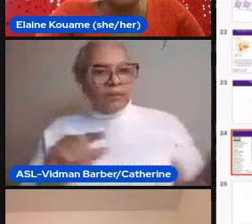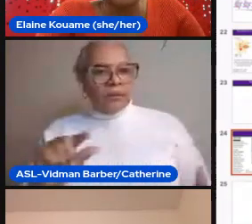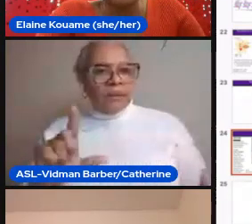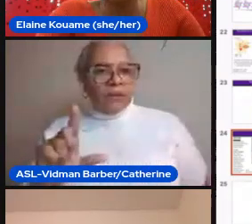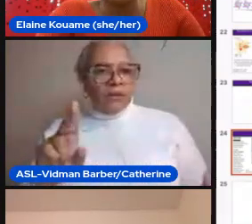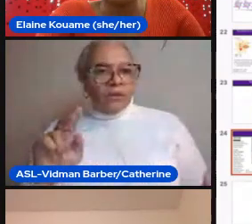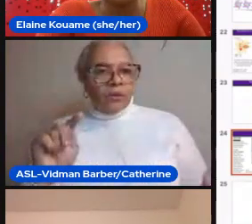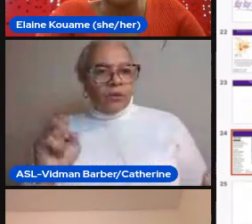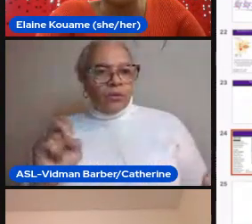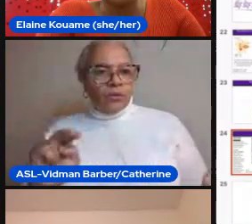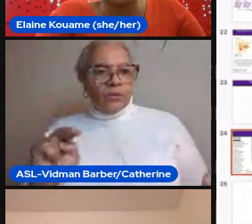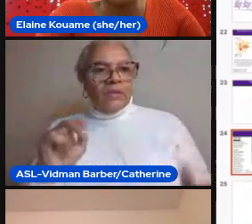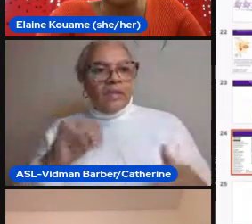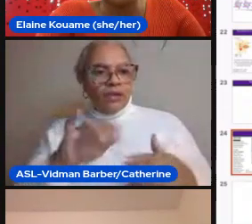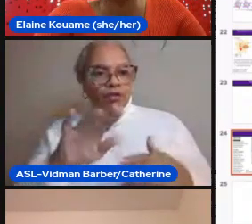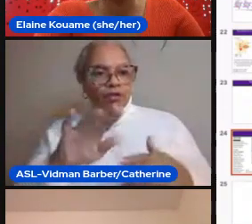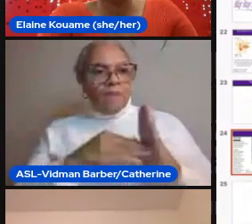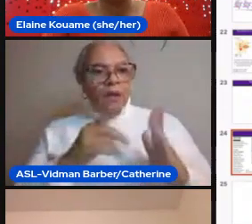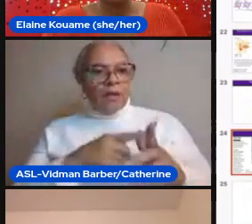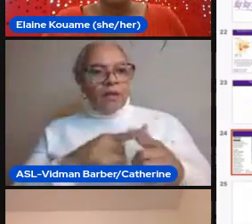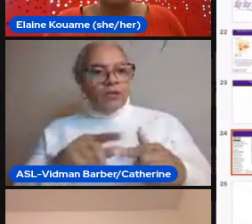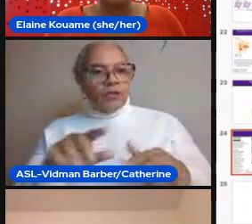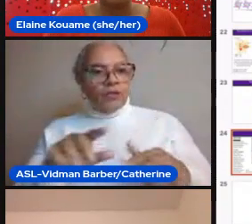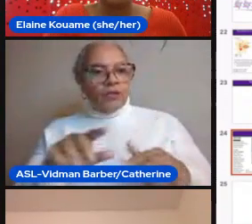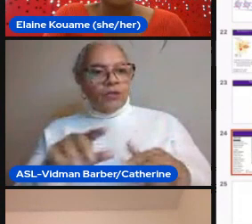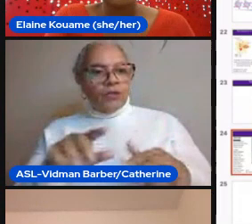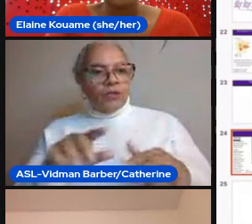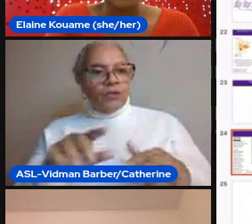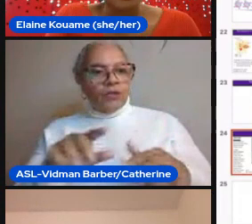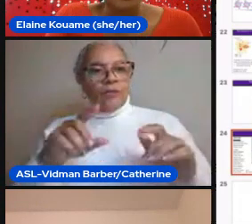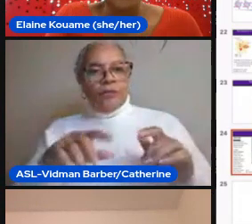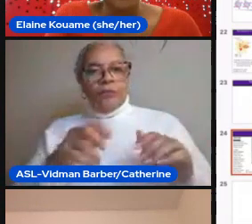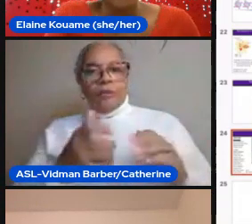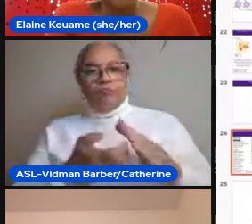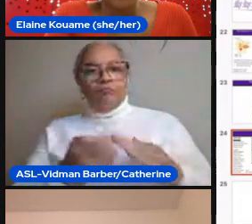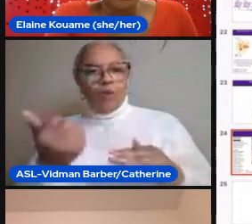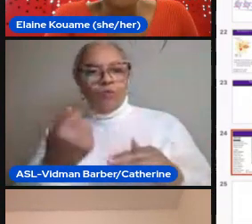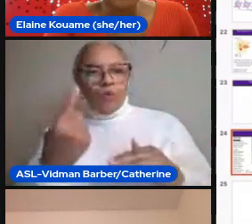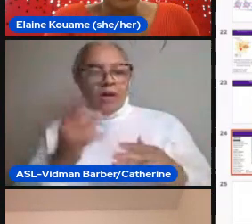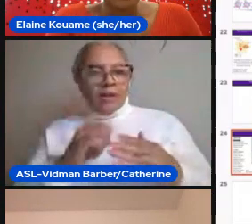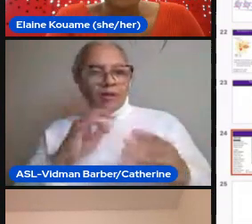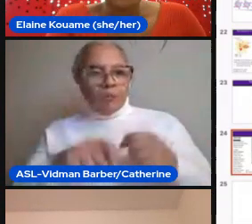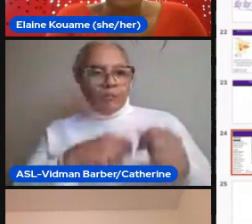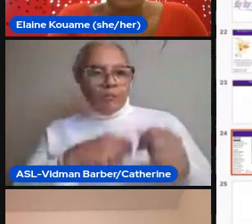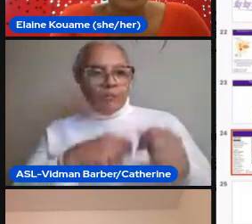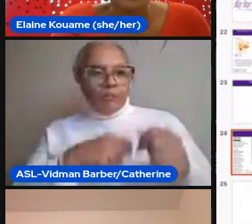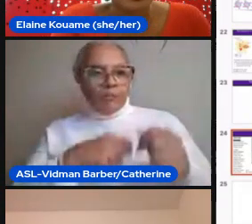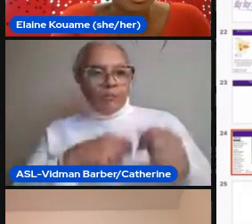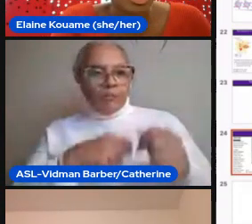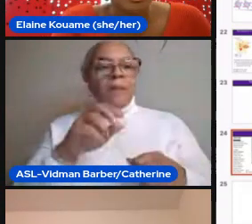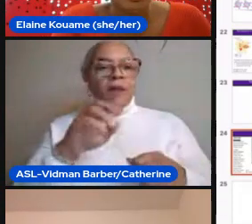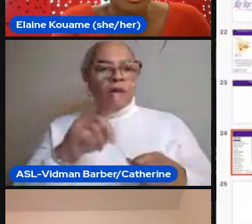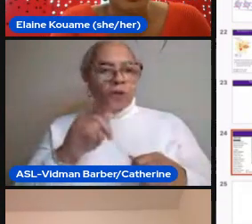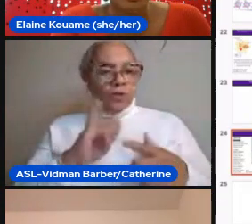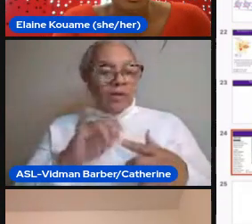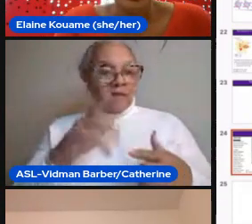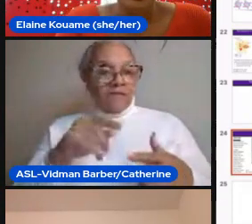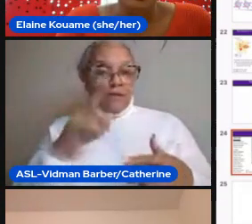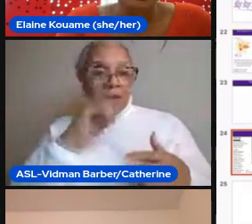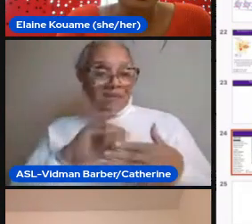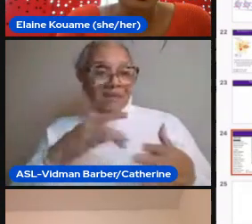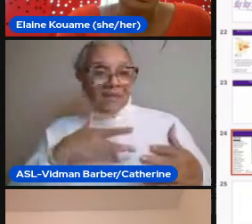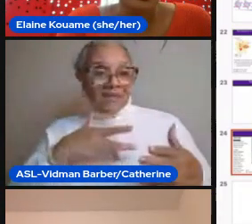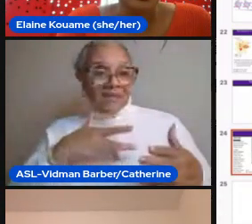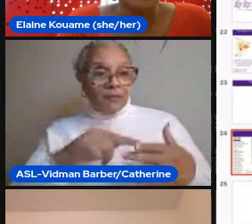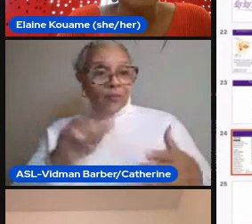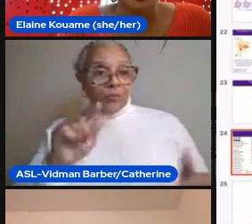model as you take ova out and you put gluten? And I don't know also if you can, if the mice can get sensitivity to gluten, or if you can also